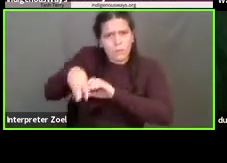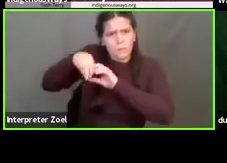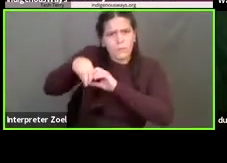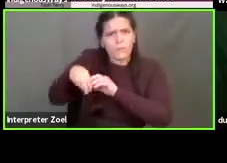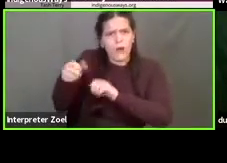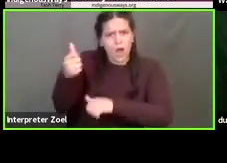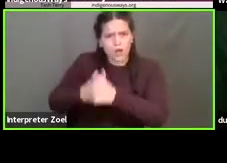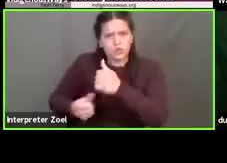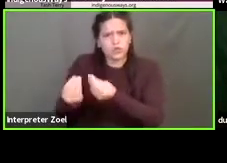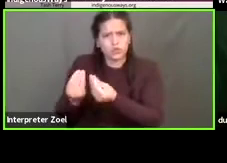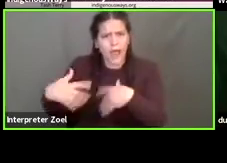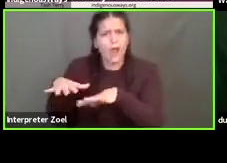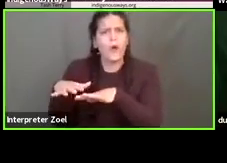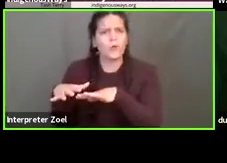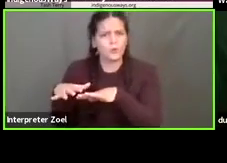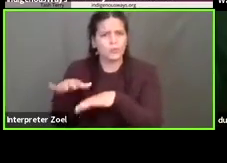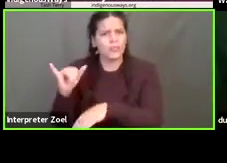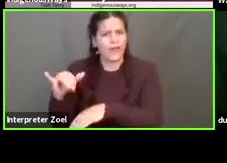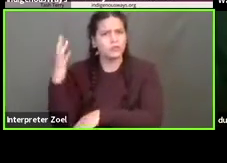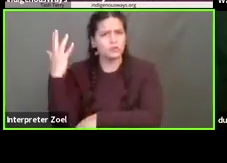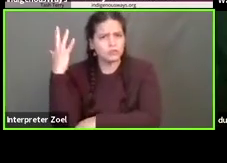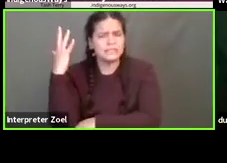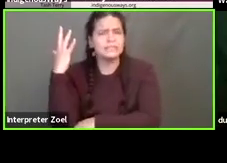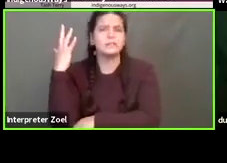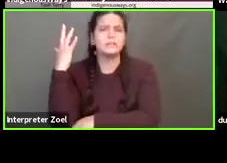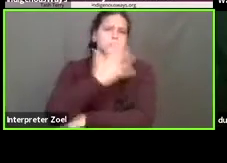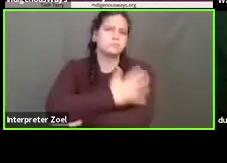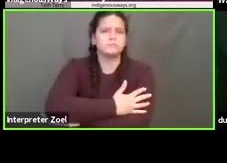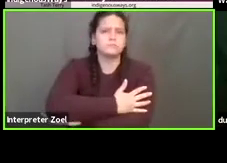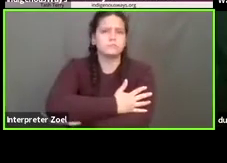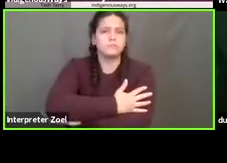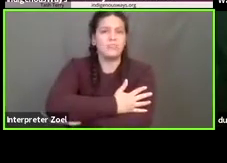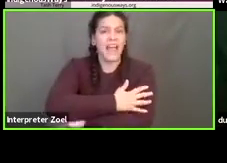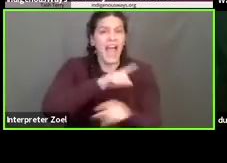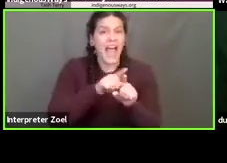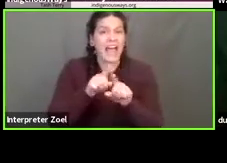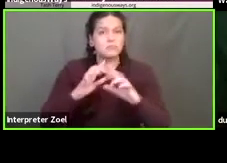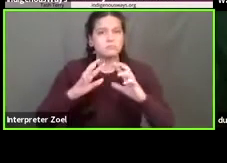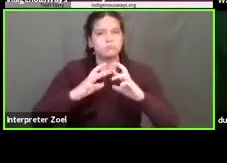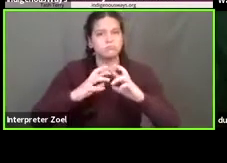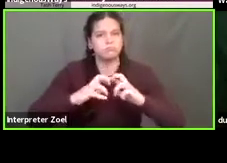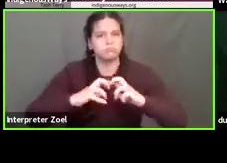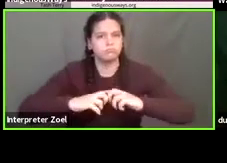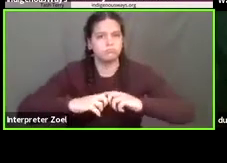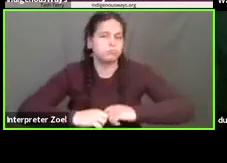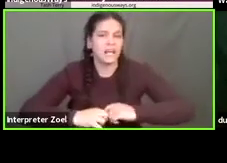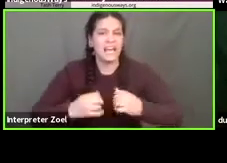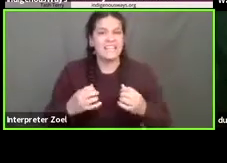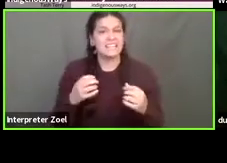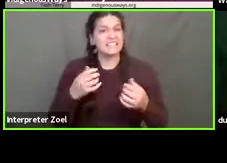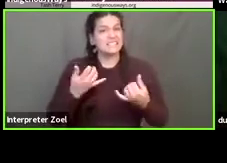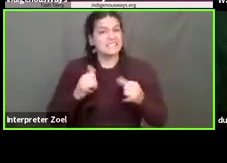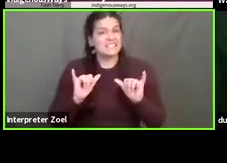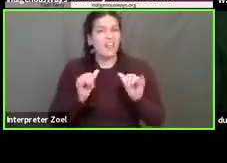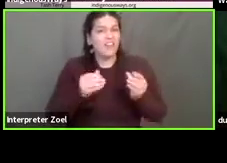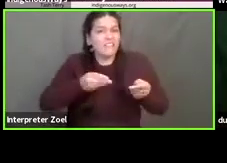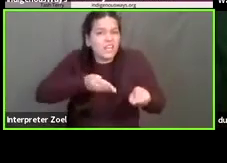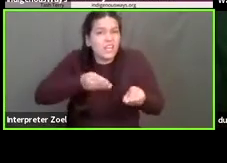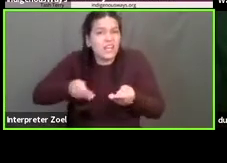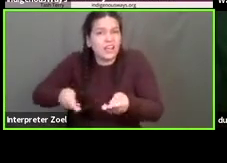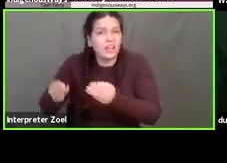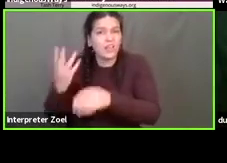for that tree, and that tree, as it decomposes, it keeps feeding that forest, and so the life